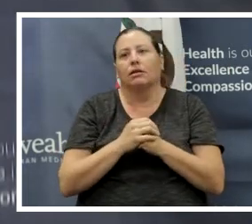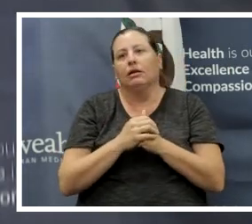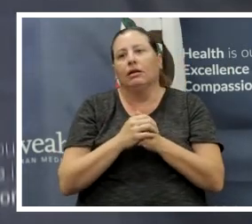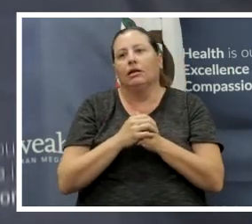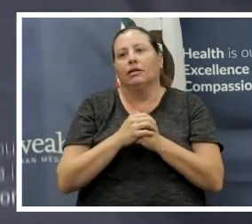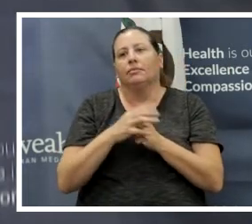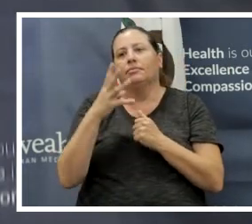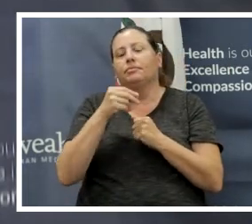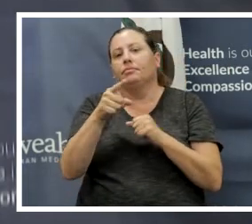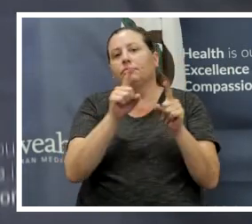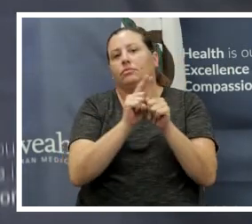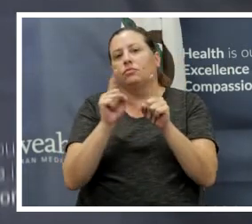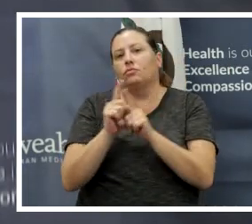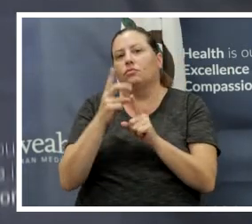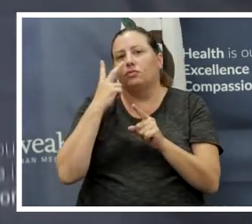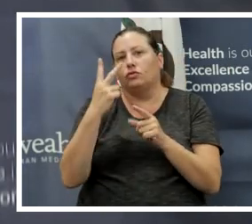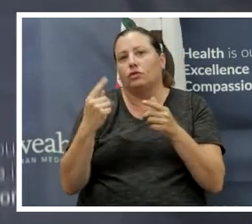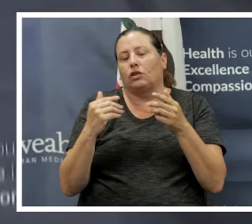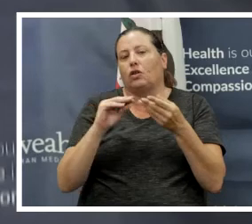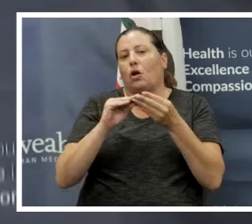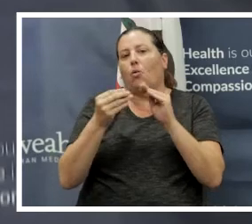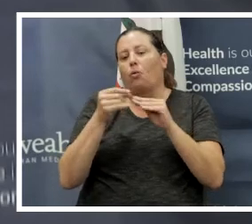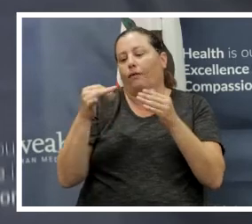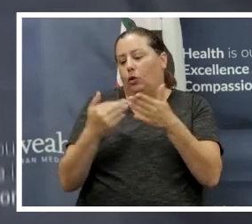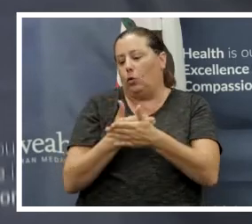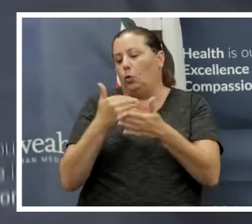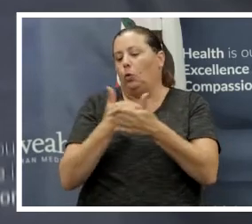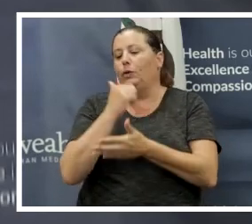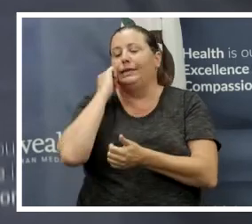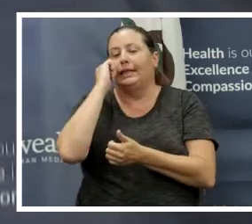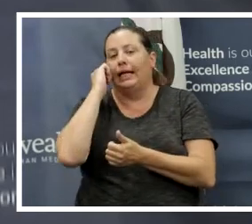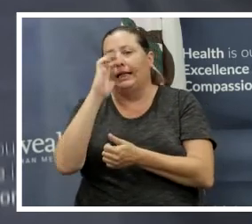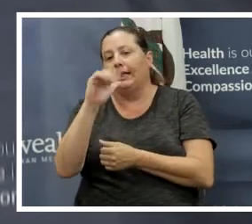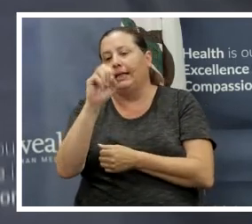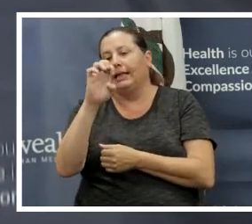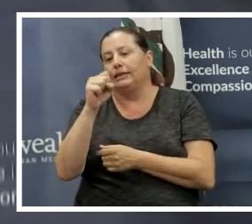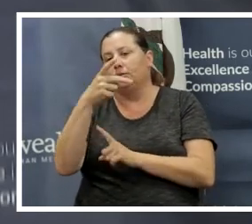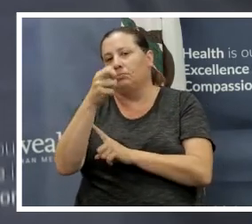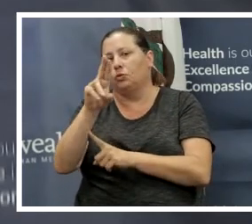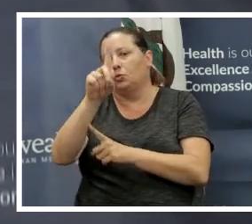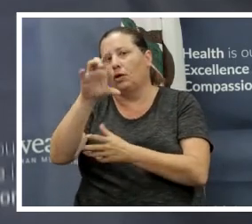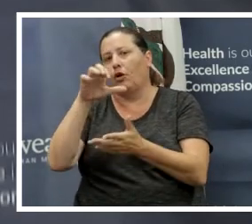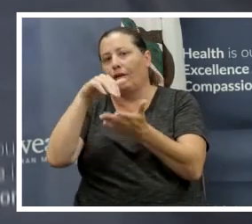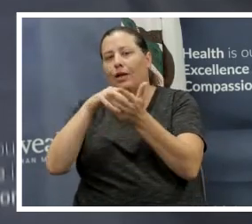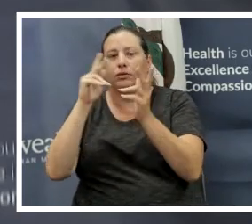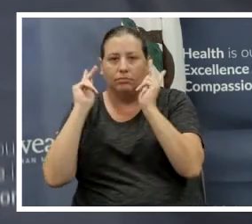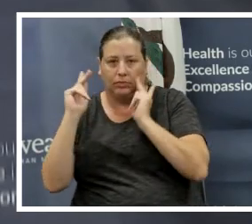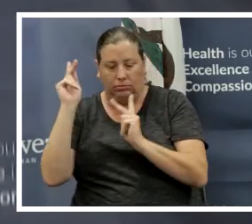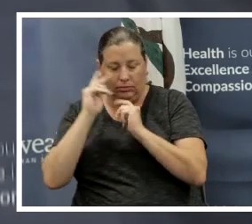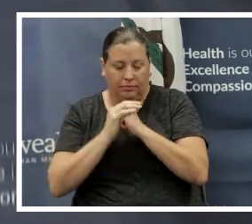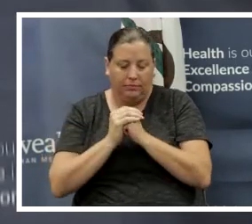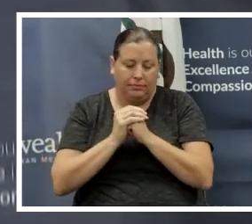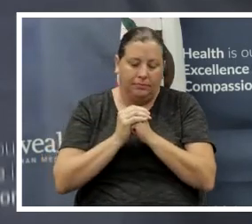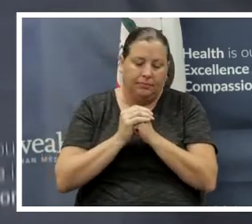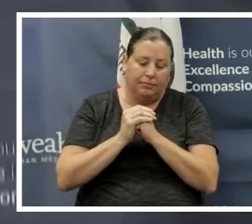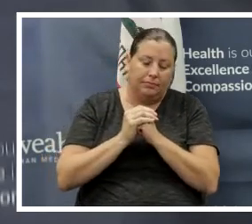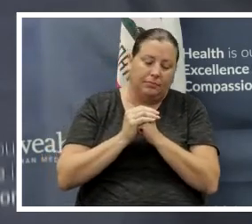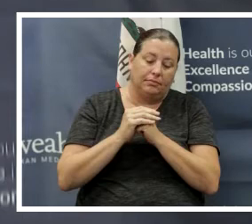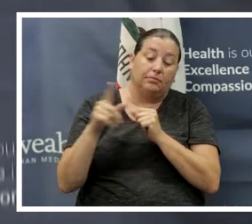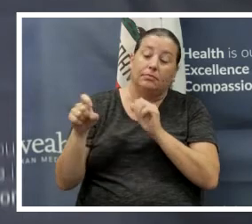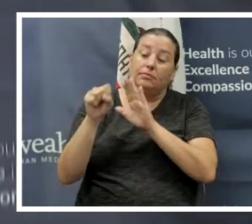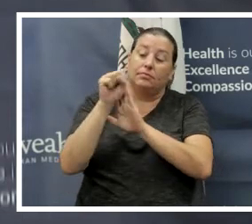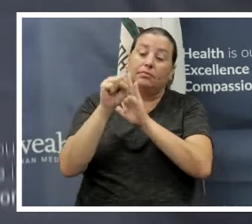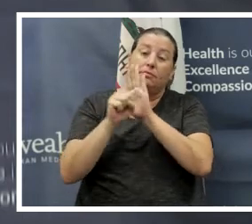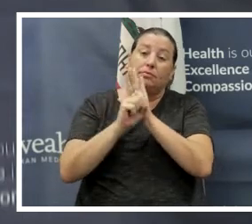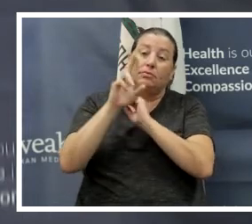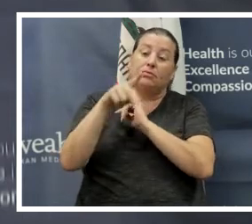see the number of new daily cases per 100,000 population. The state updates the